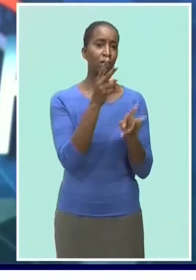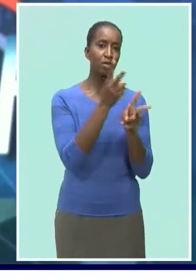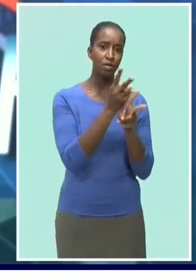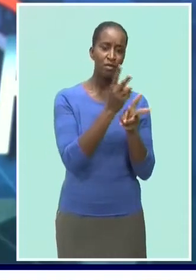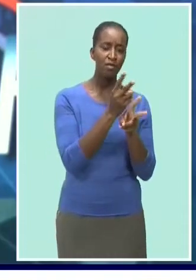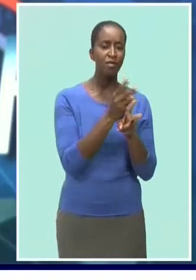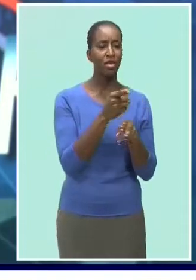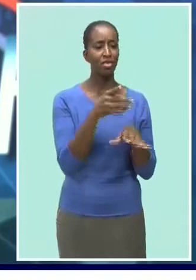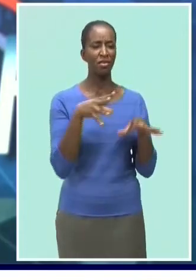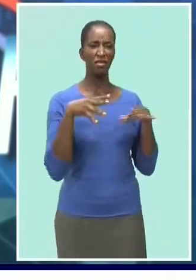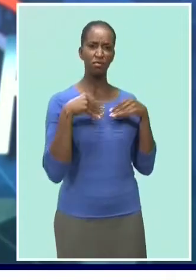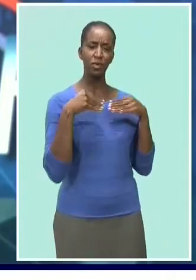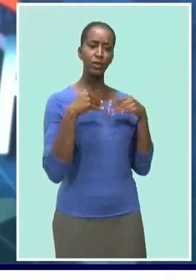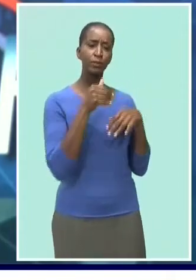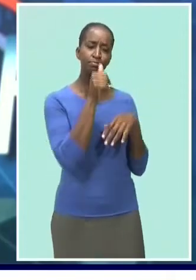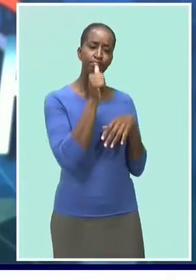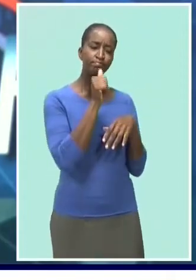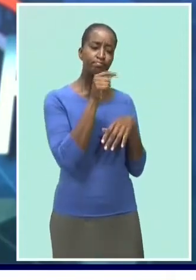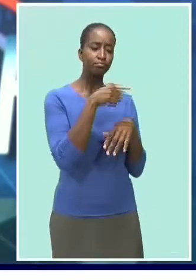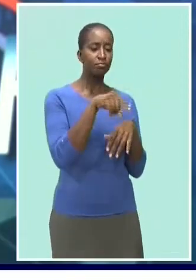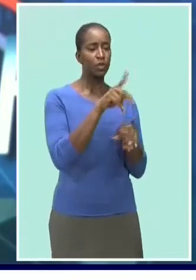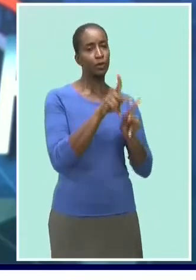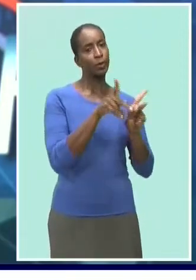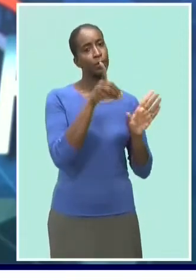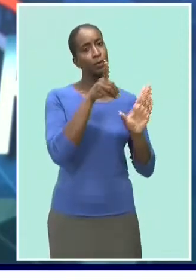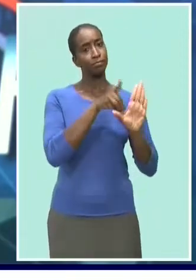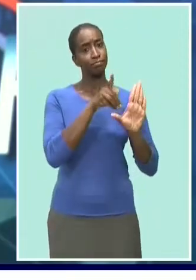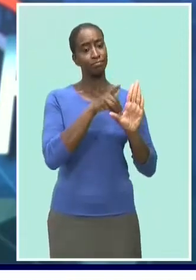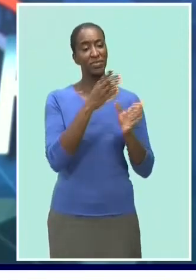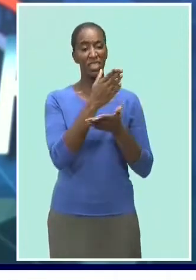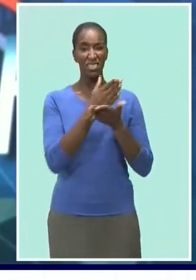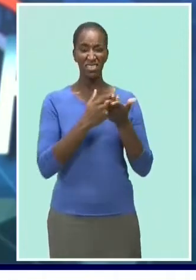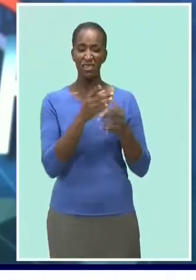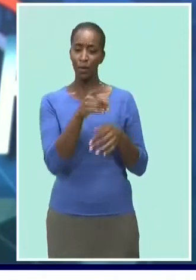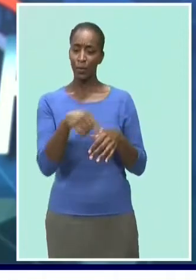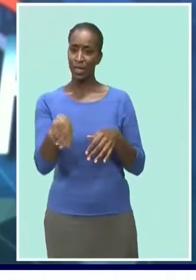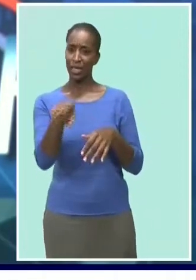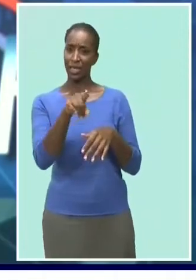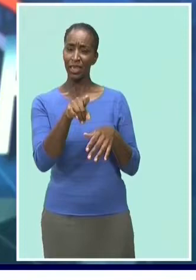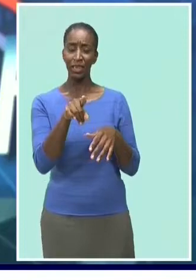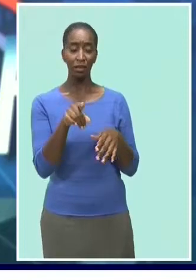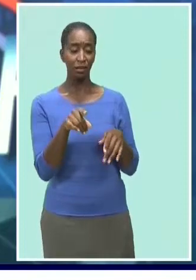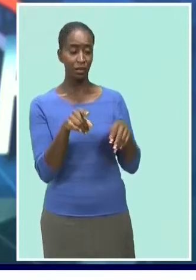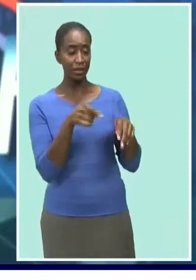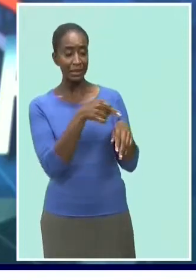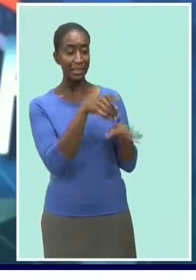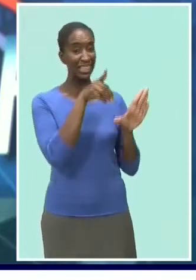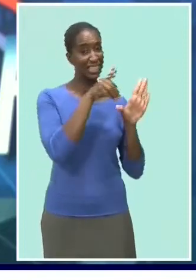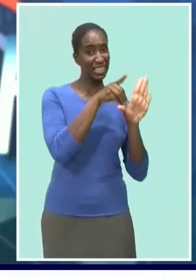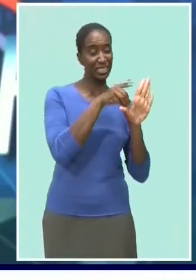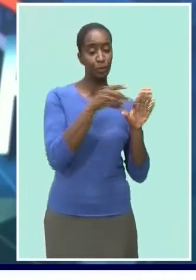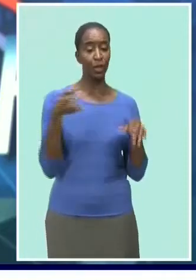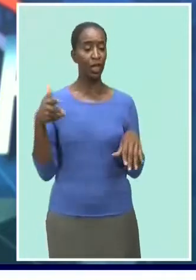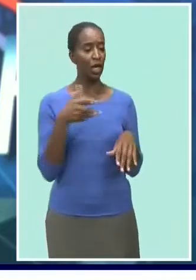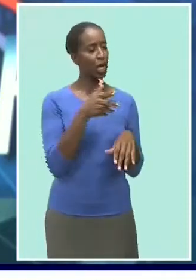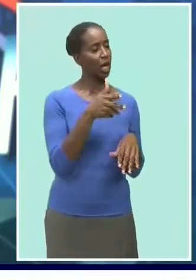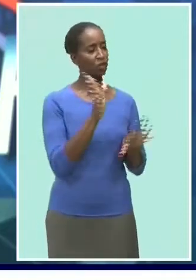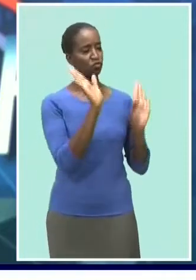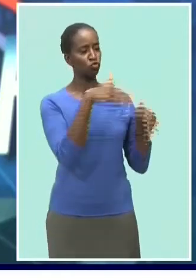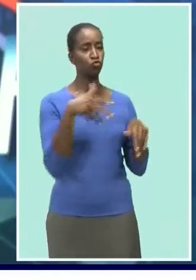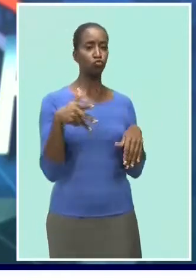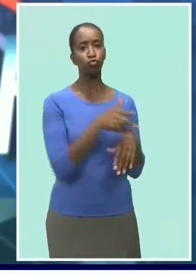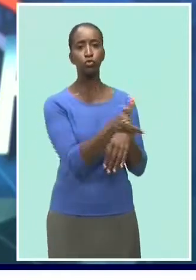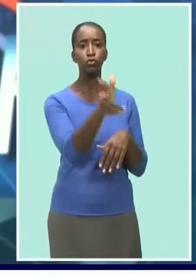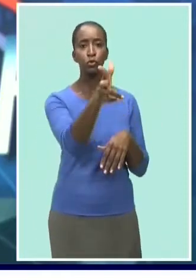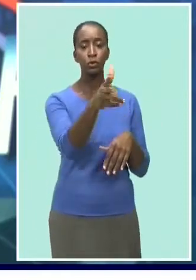with disabilities. She says that some PSV operators have intentionally been leaving commuters with disabilities at